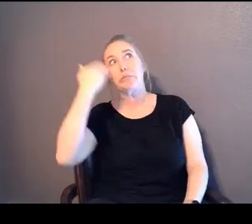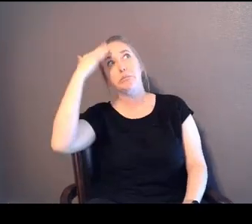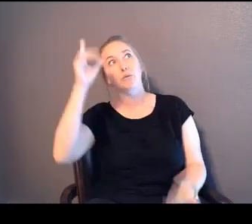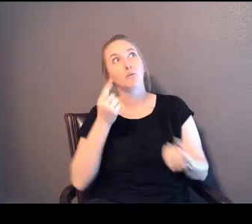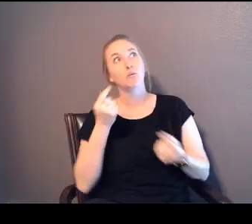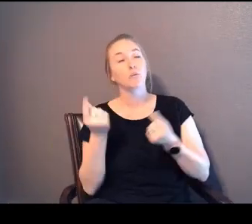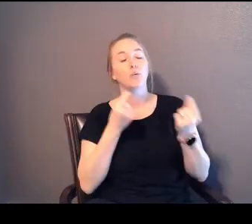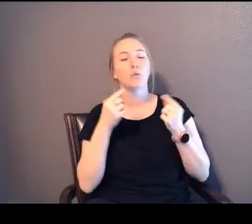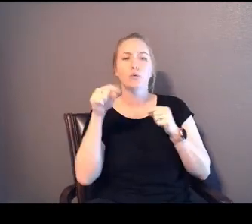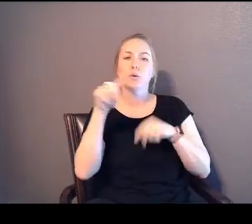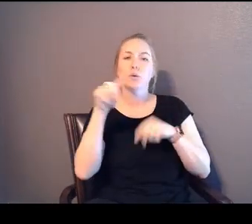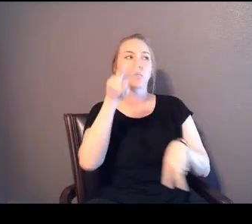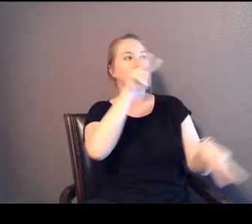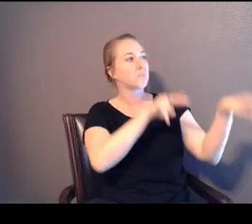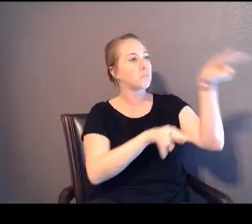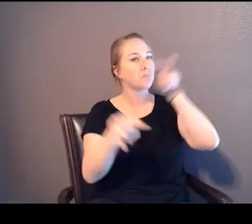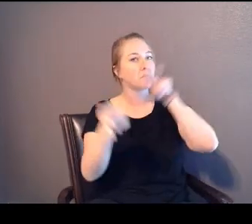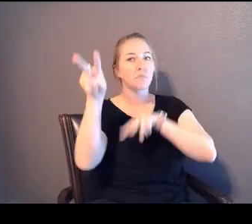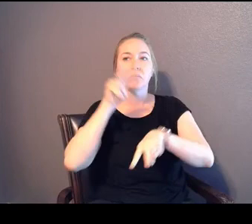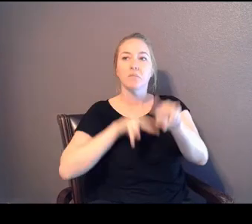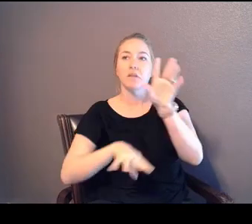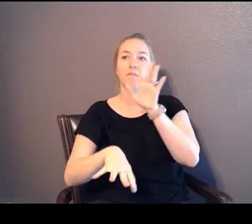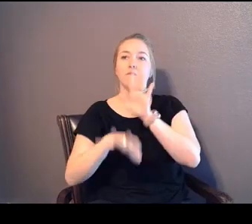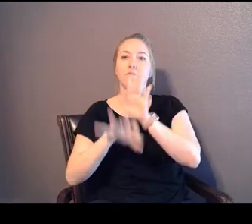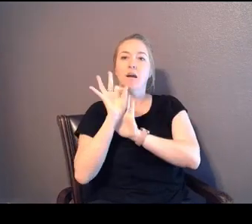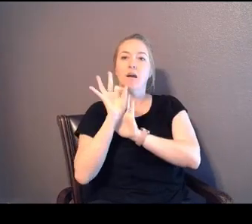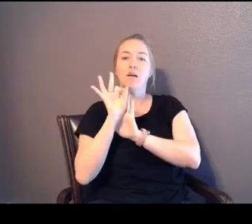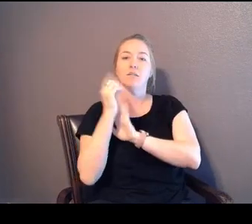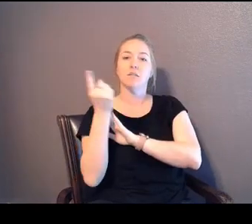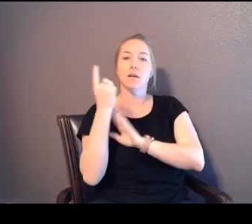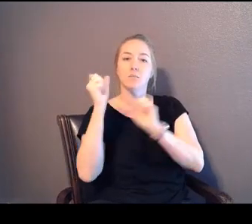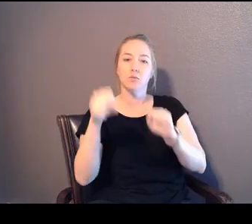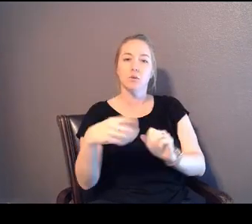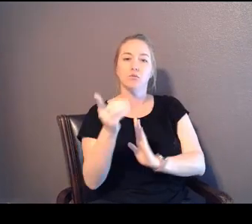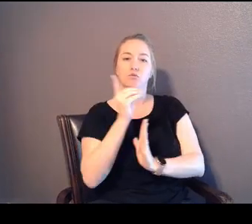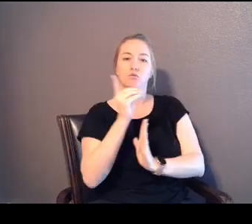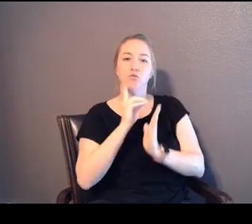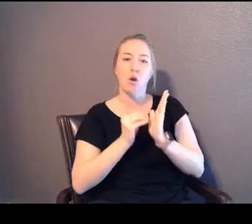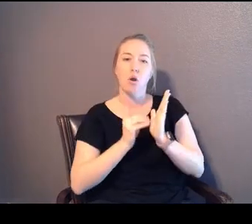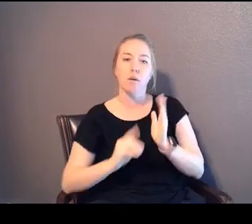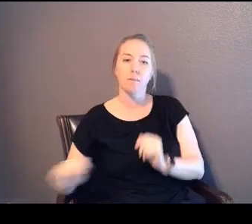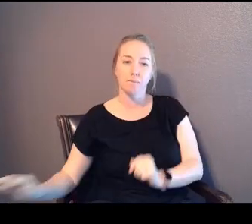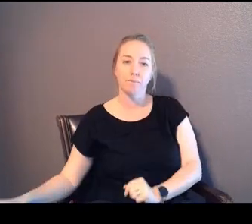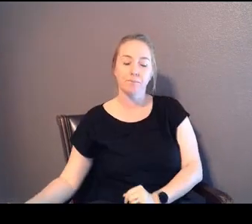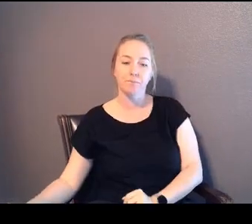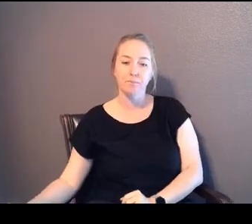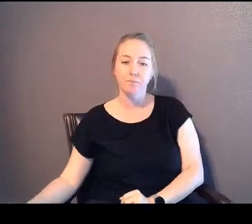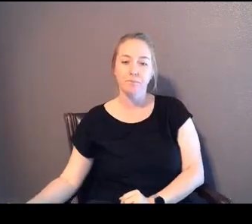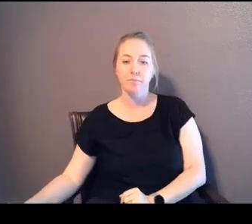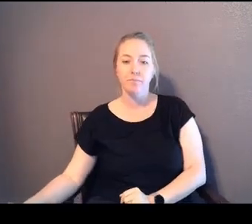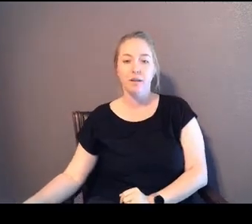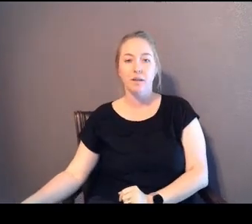see if you can find something to draw. Yesterday we were talking about drawing a